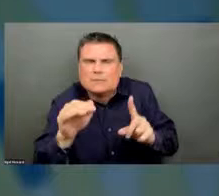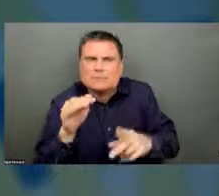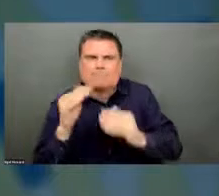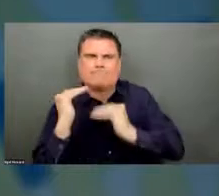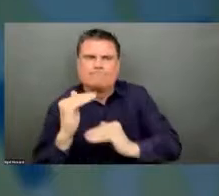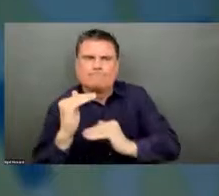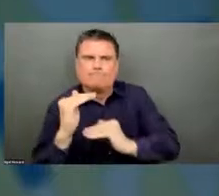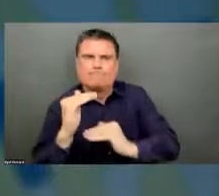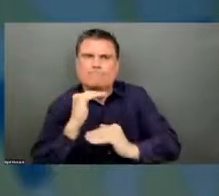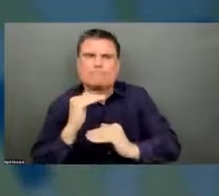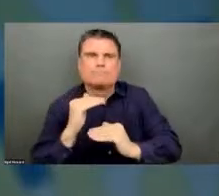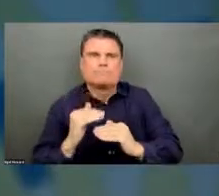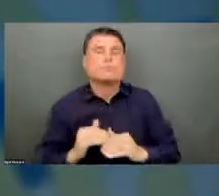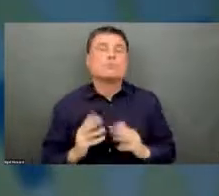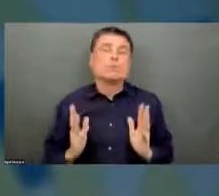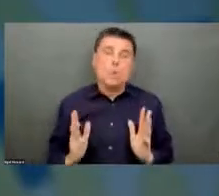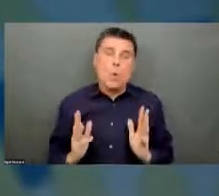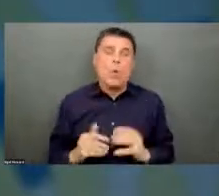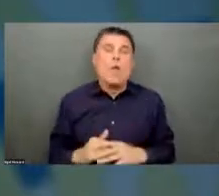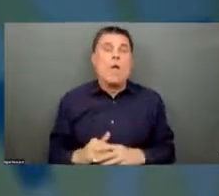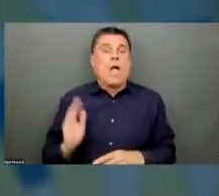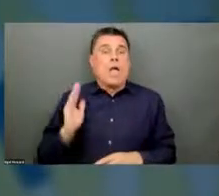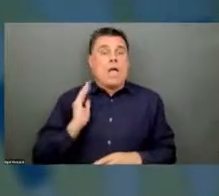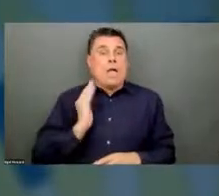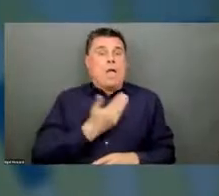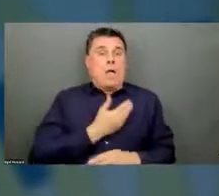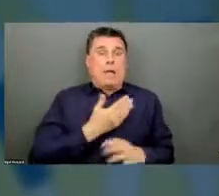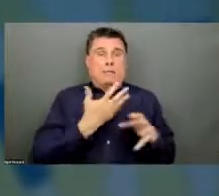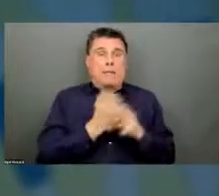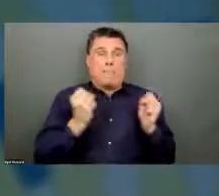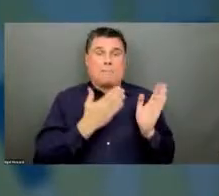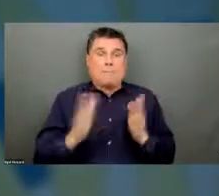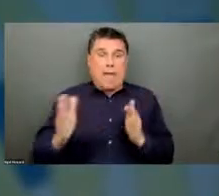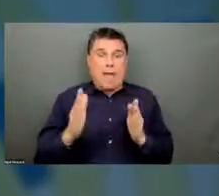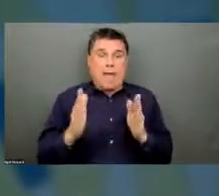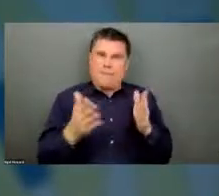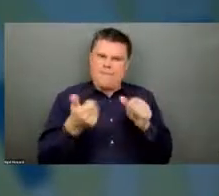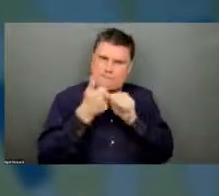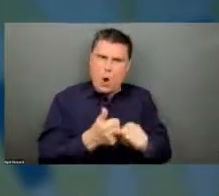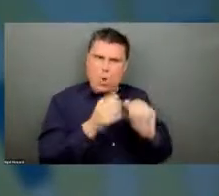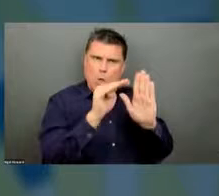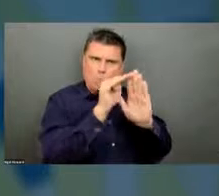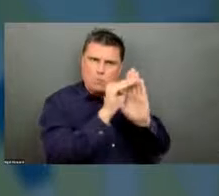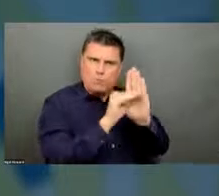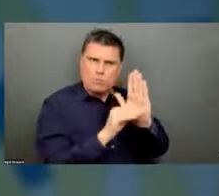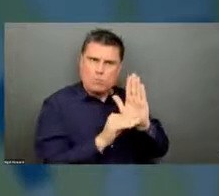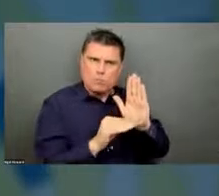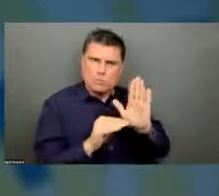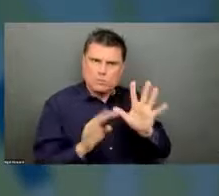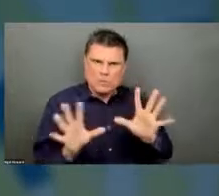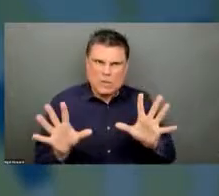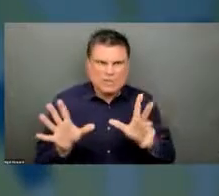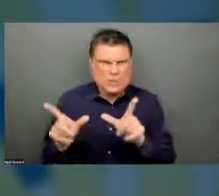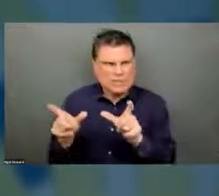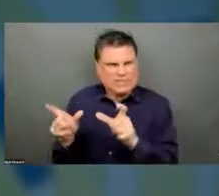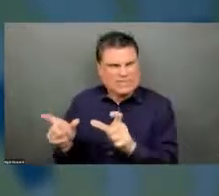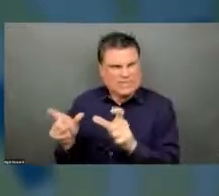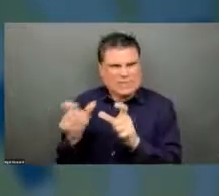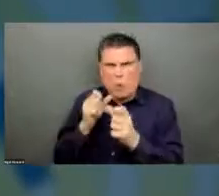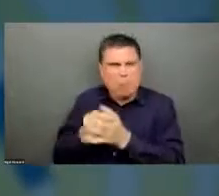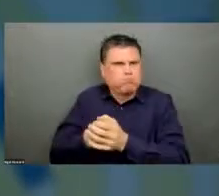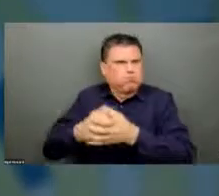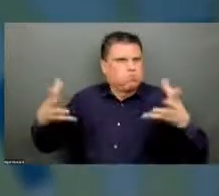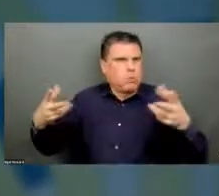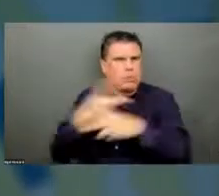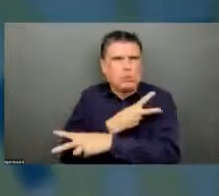prevent transmission, including supporting close contacts to be able to effectively isolate, doing testing of close contacts to